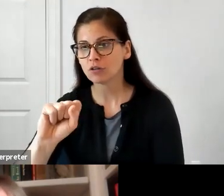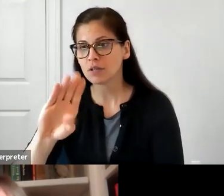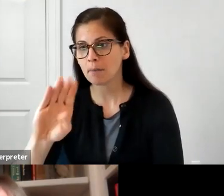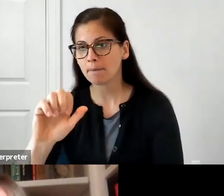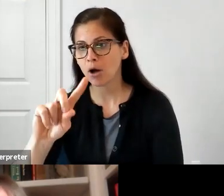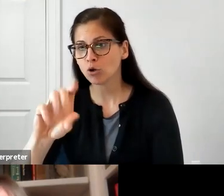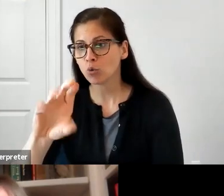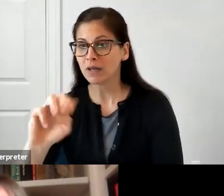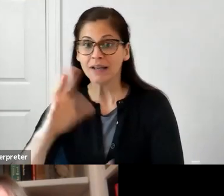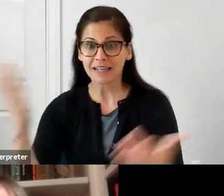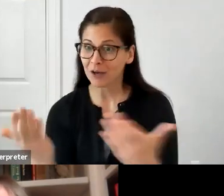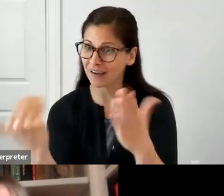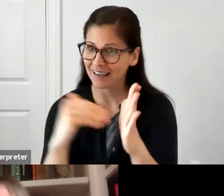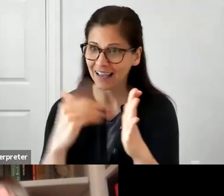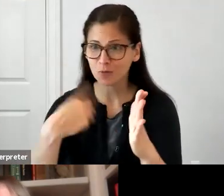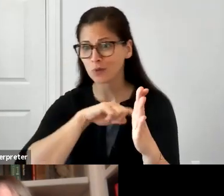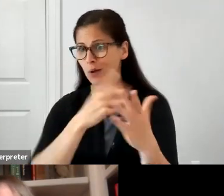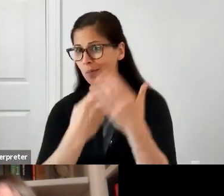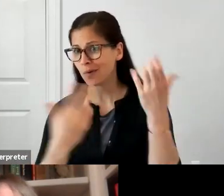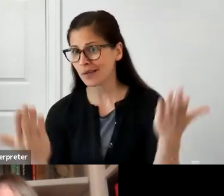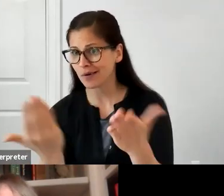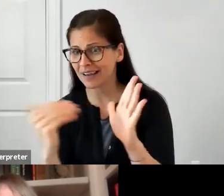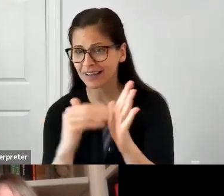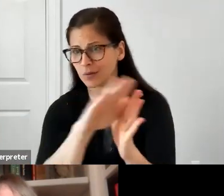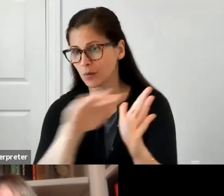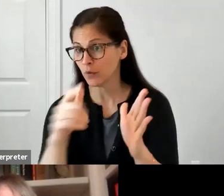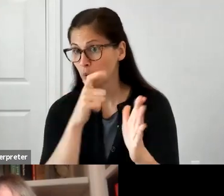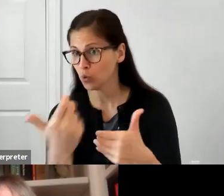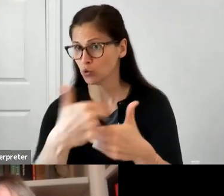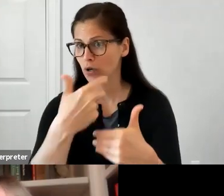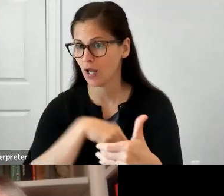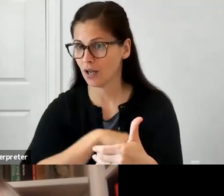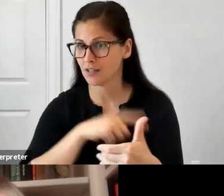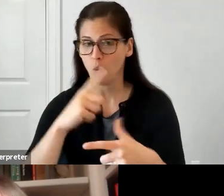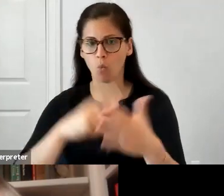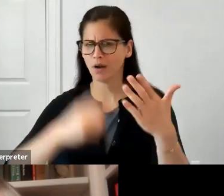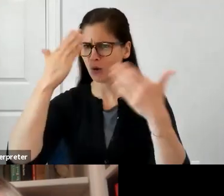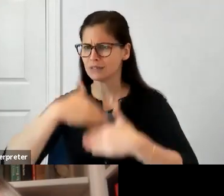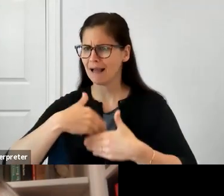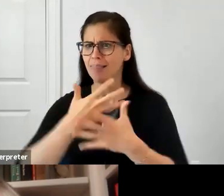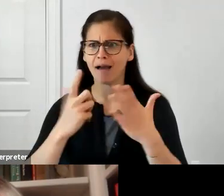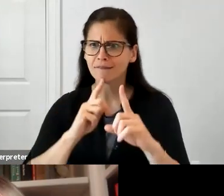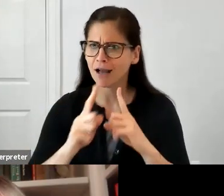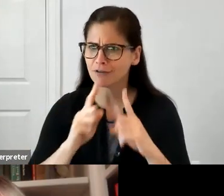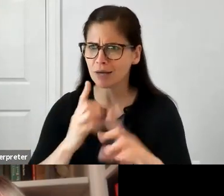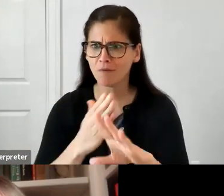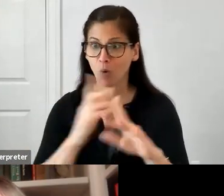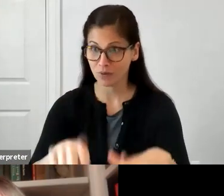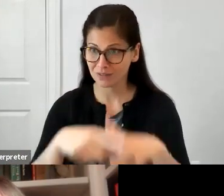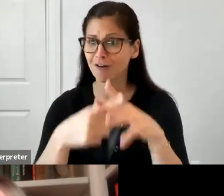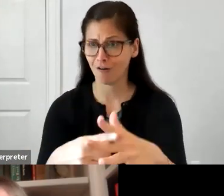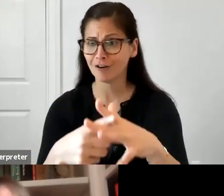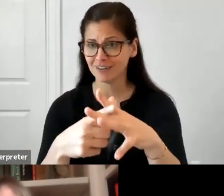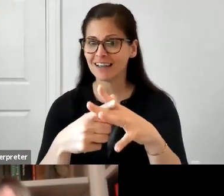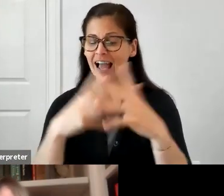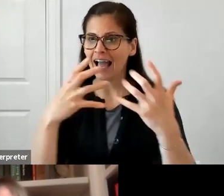again. We are here again. And you know, what y'all who are joining us don't see is a lot of the conversations before we get started. And